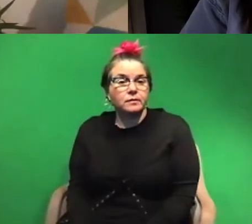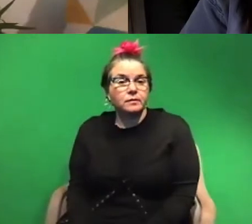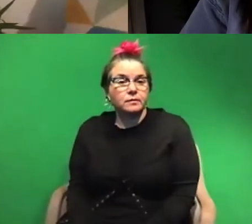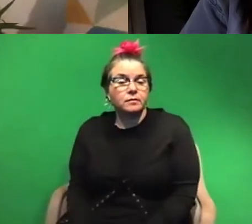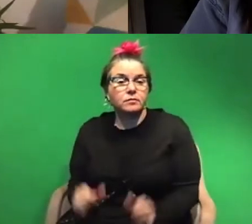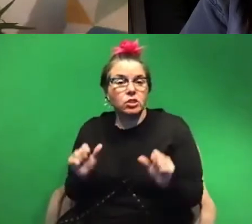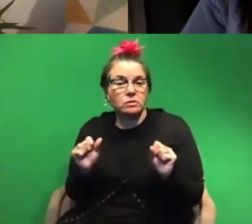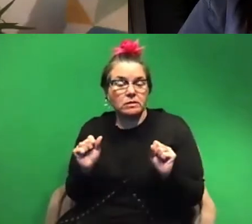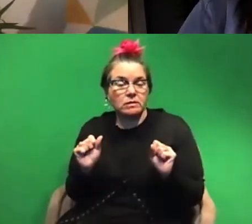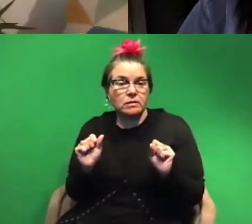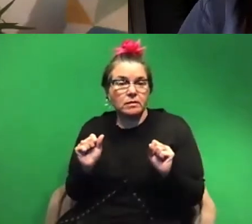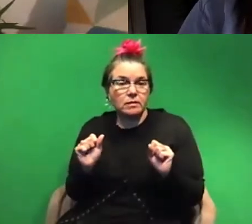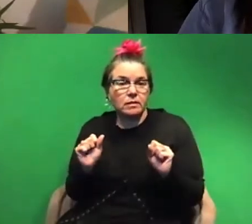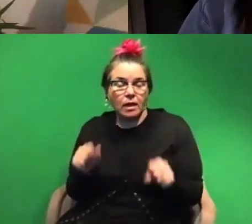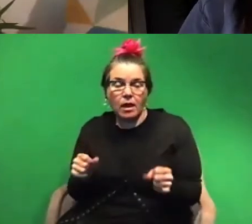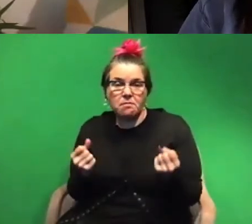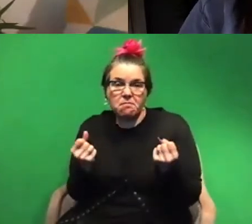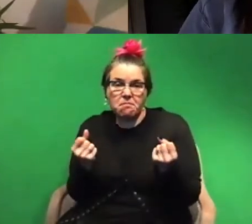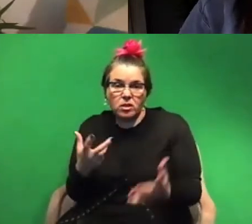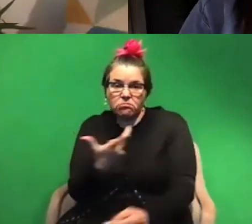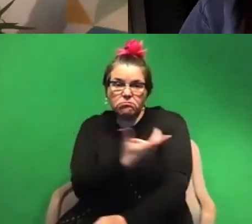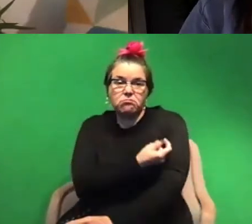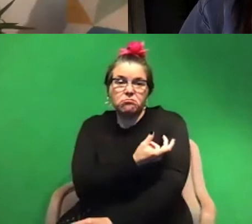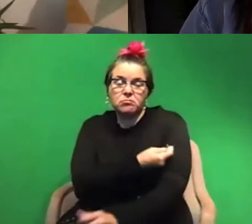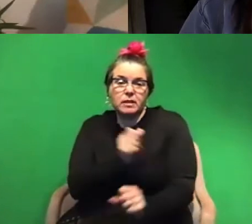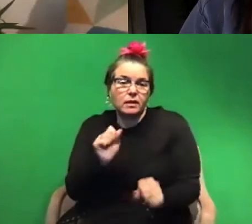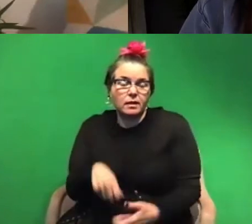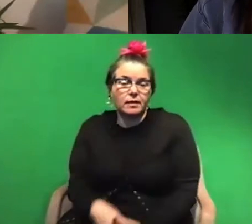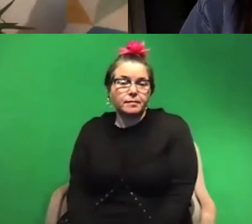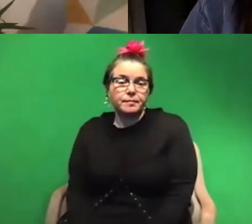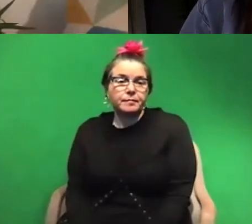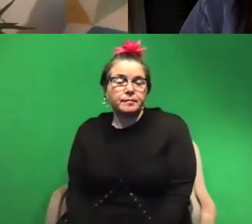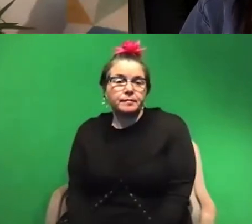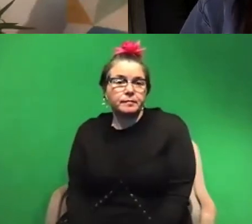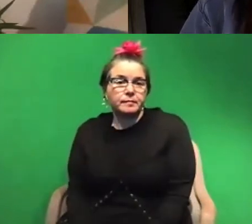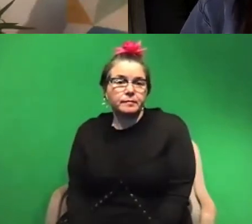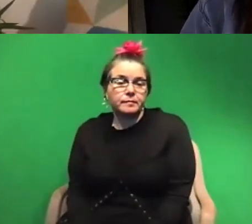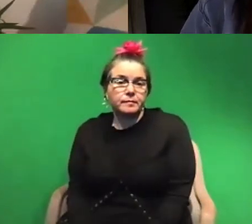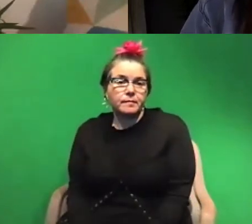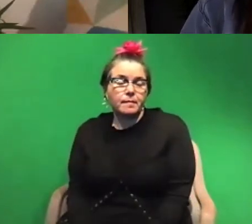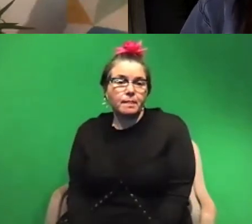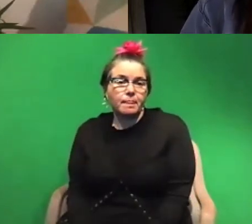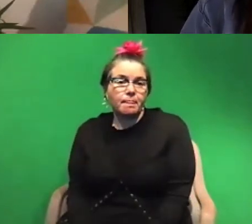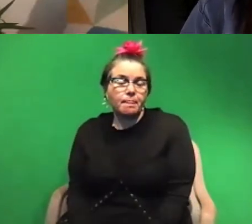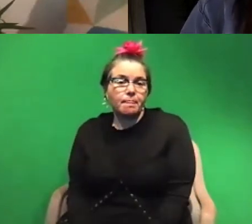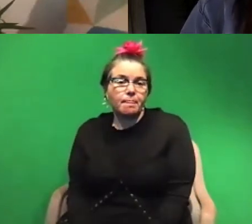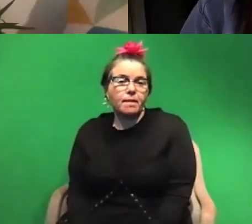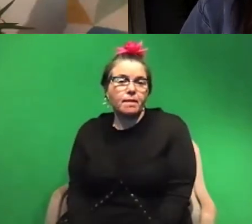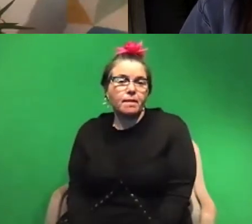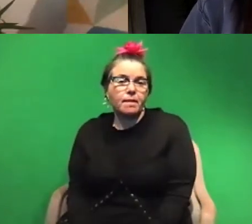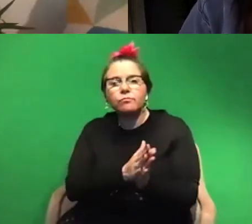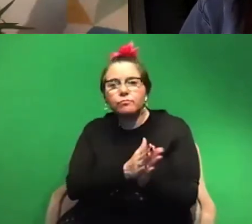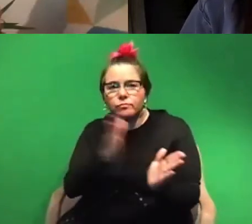take multiple vaccine shots, or and this can be over your entire